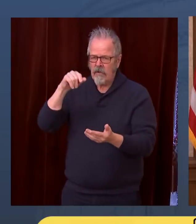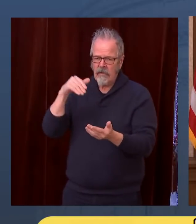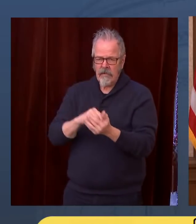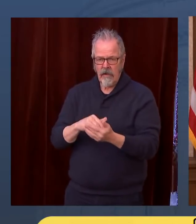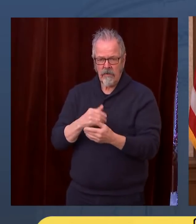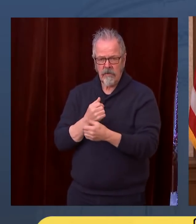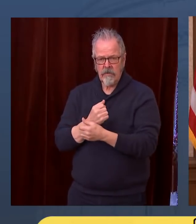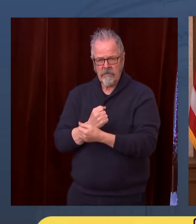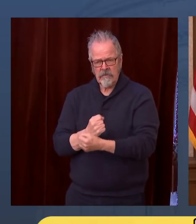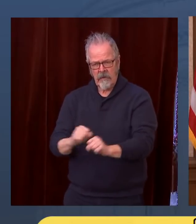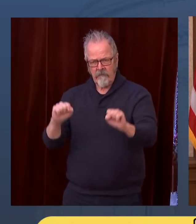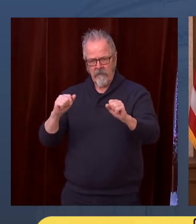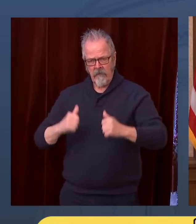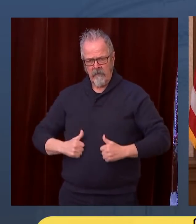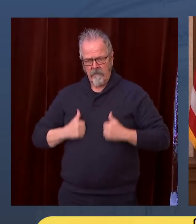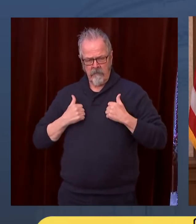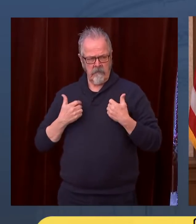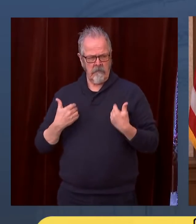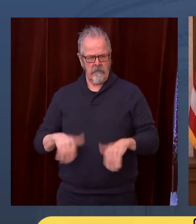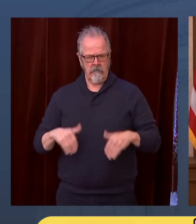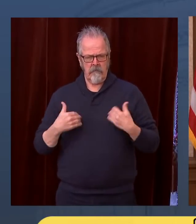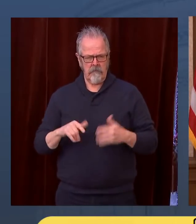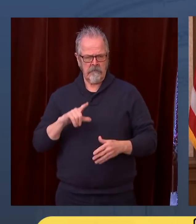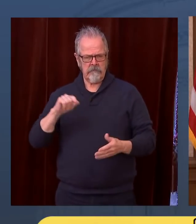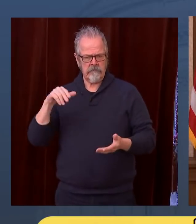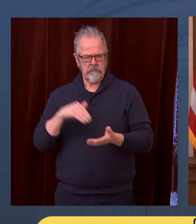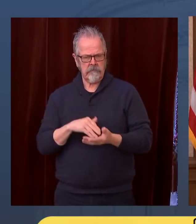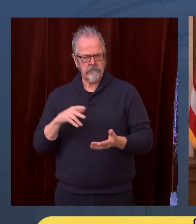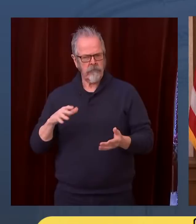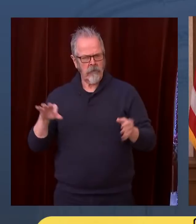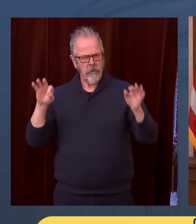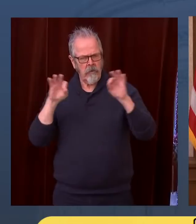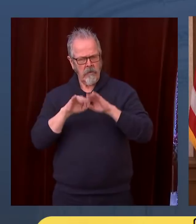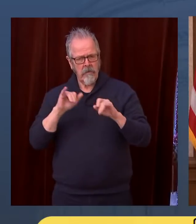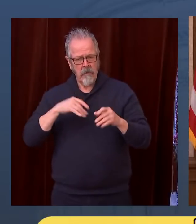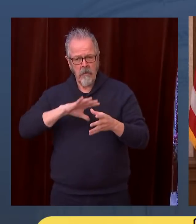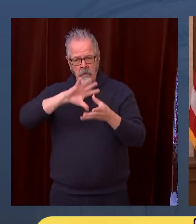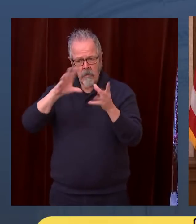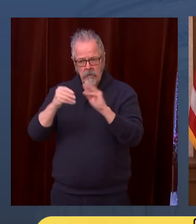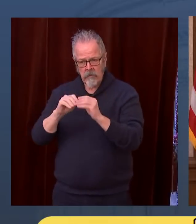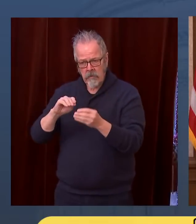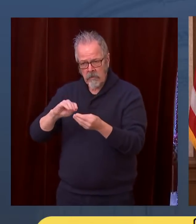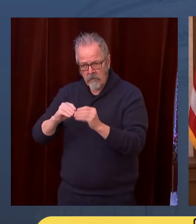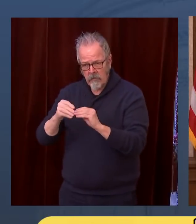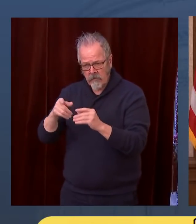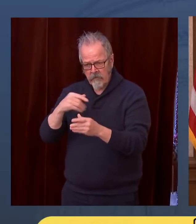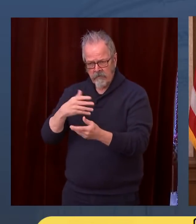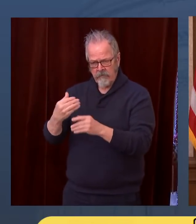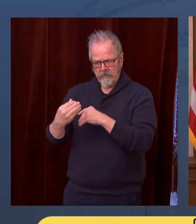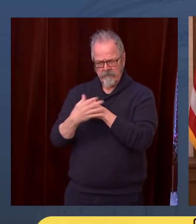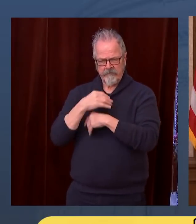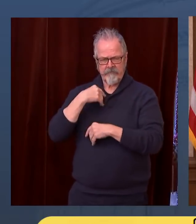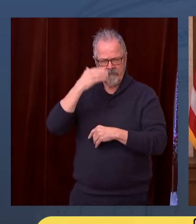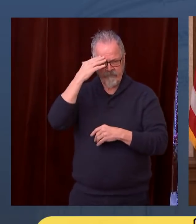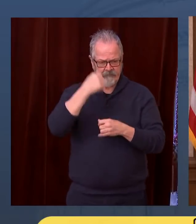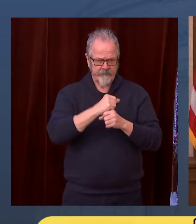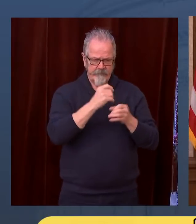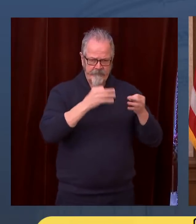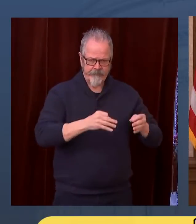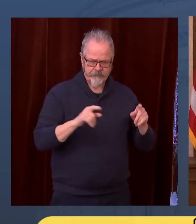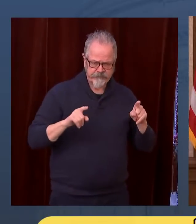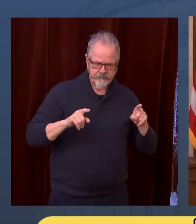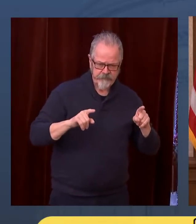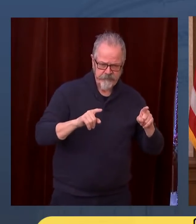at the science and data to guide us in the decisions in the next several weeks. And I want to talk to you about the current status in that